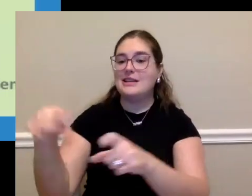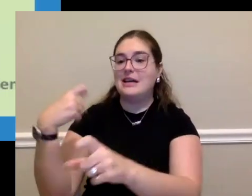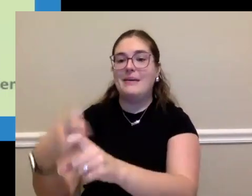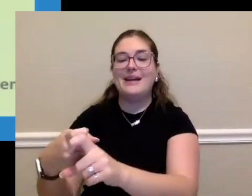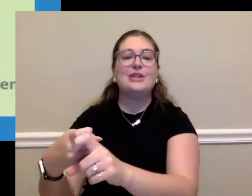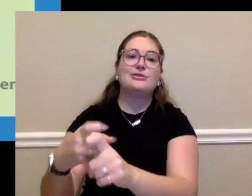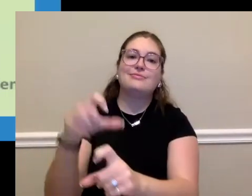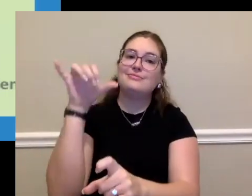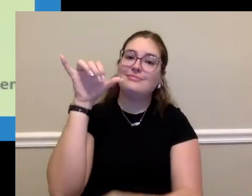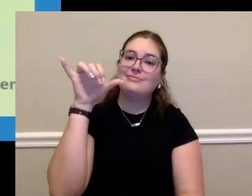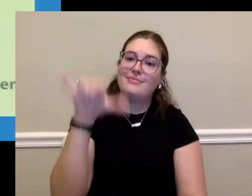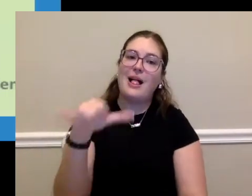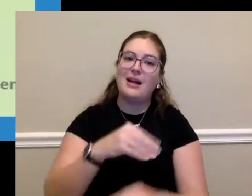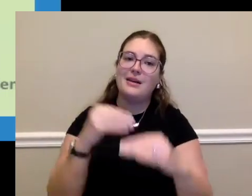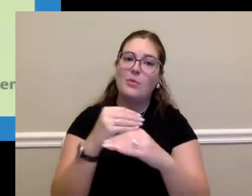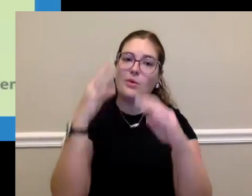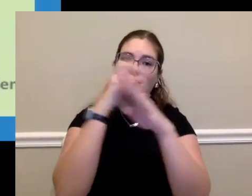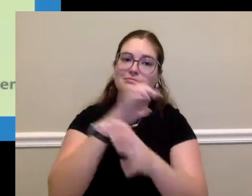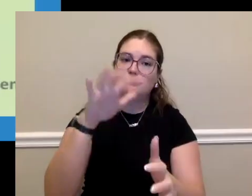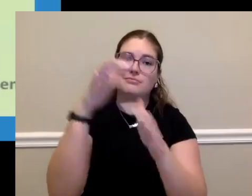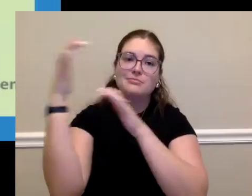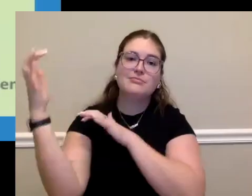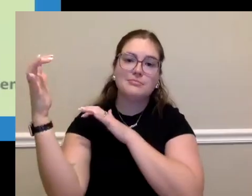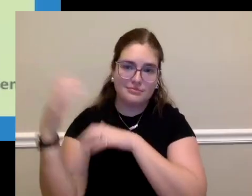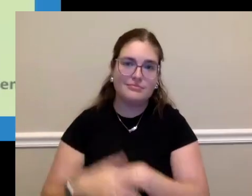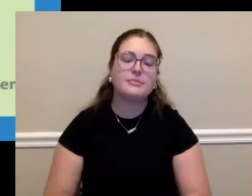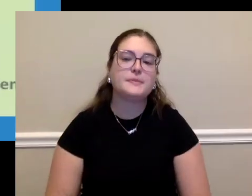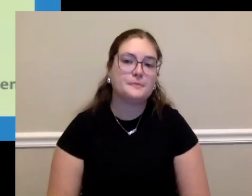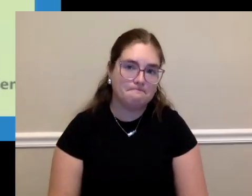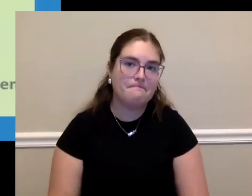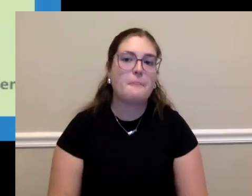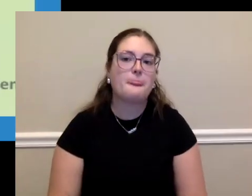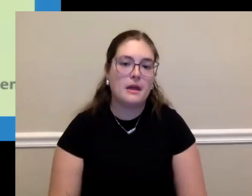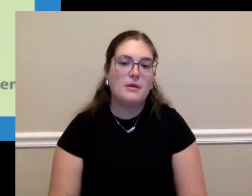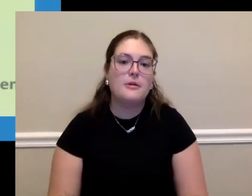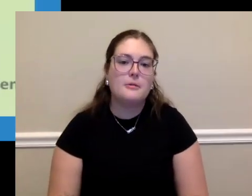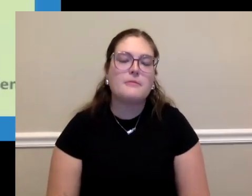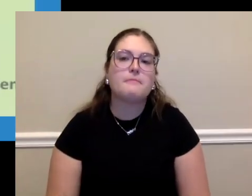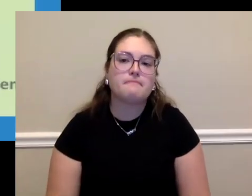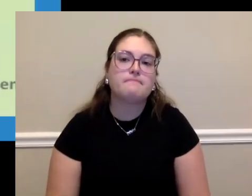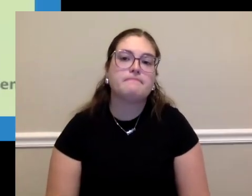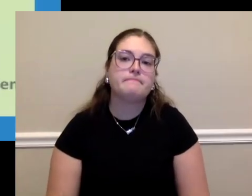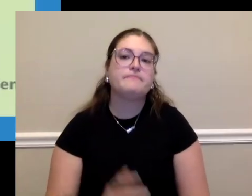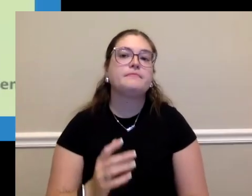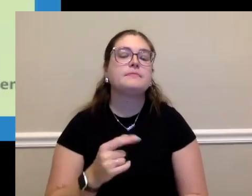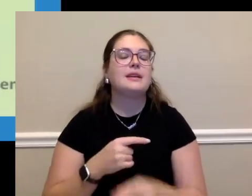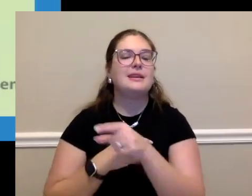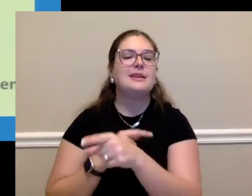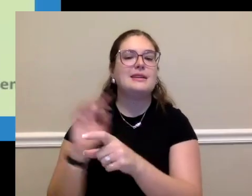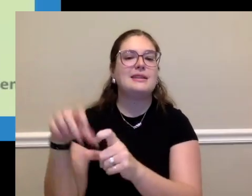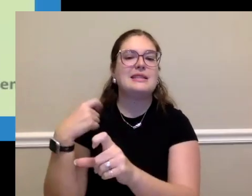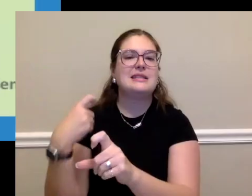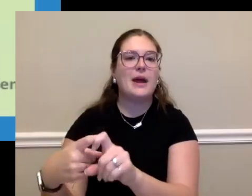where it can be a little more confusing. Um, primarily because the Spanish language is just